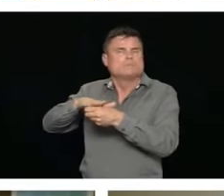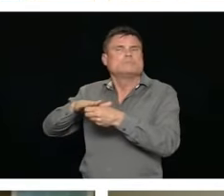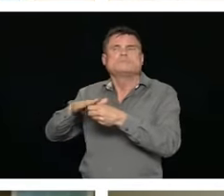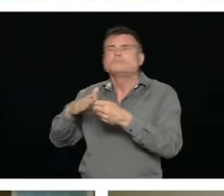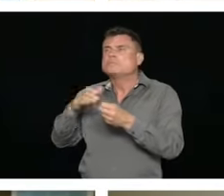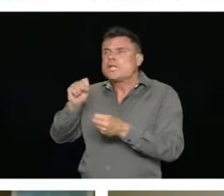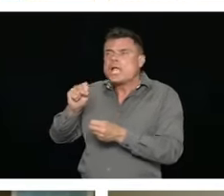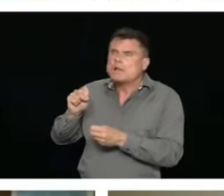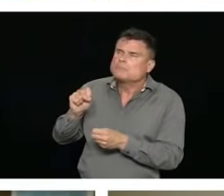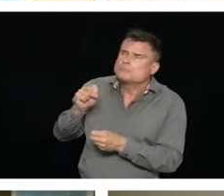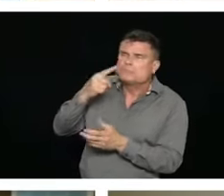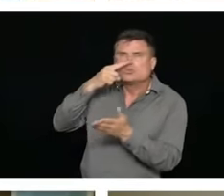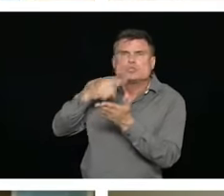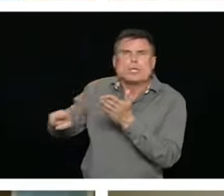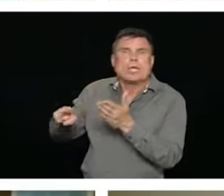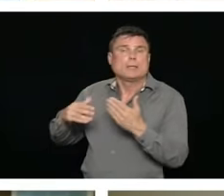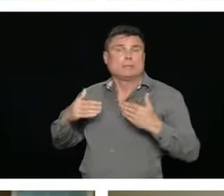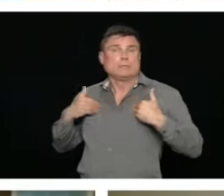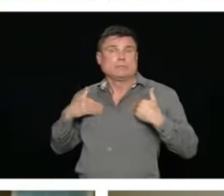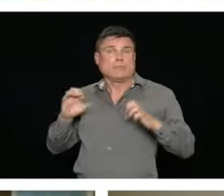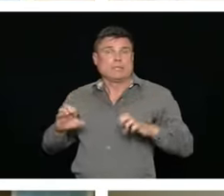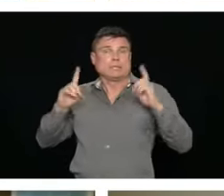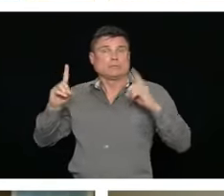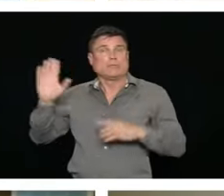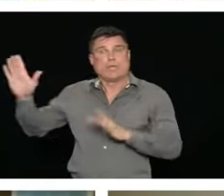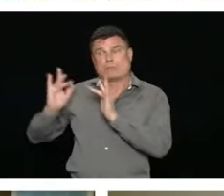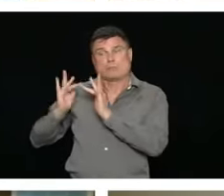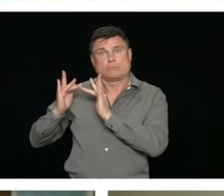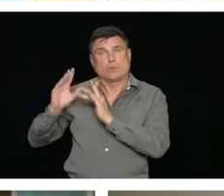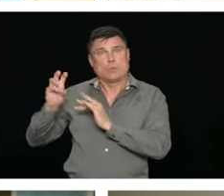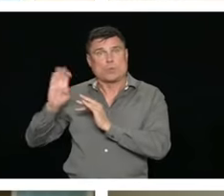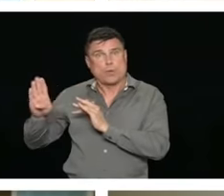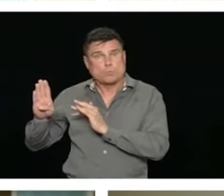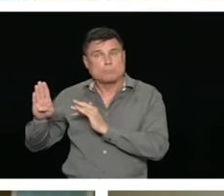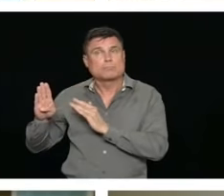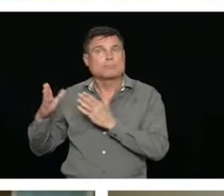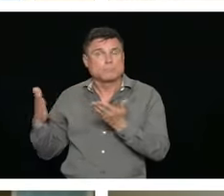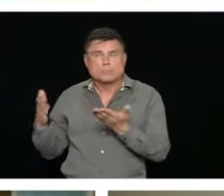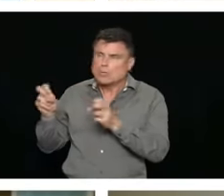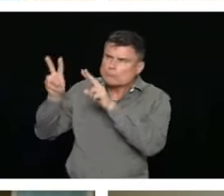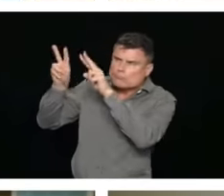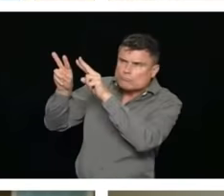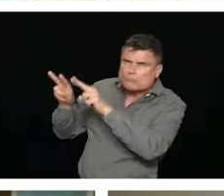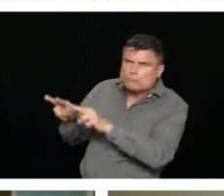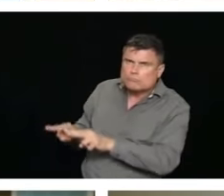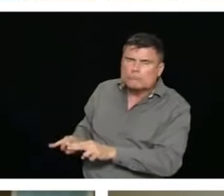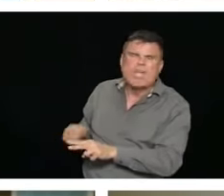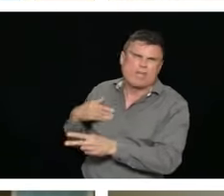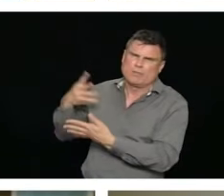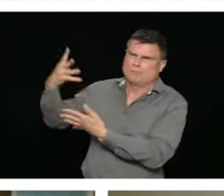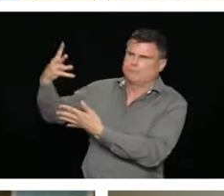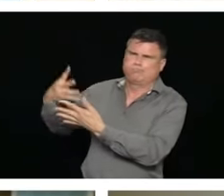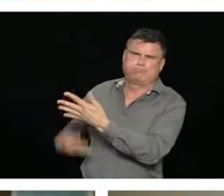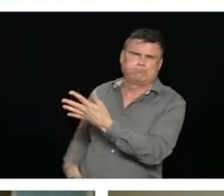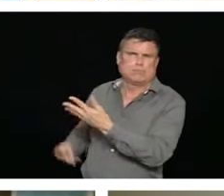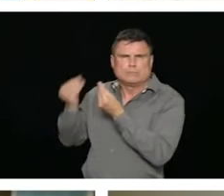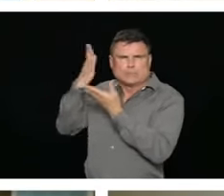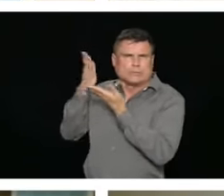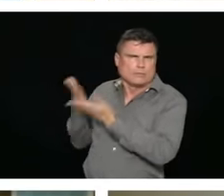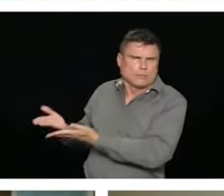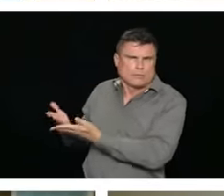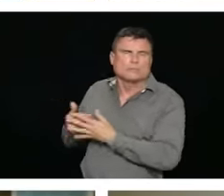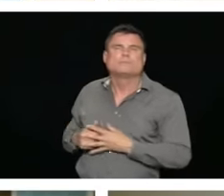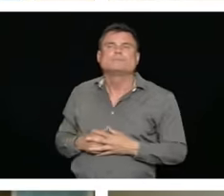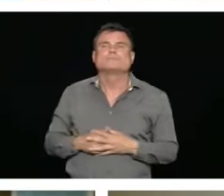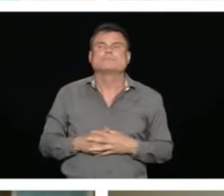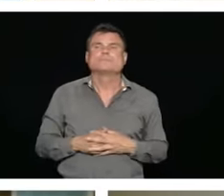great resource for information if you have some questions. If you have further questions or comments about government's response plan,